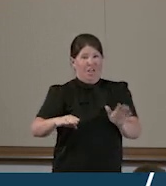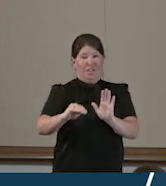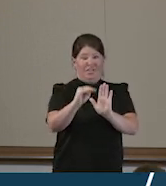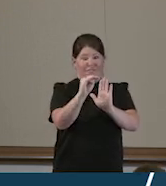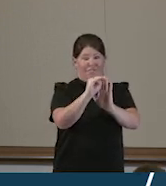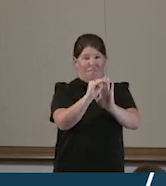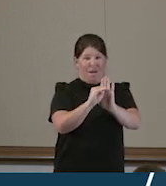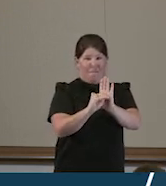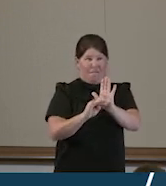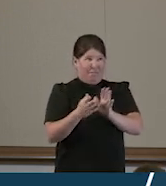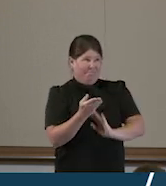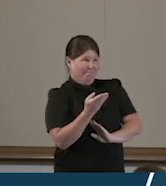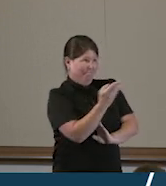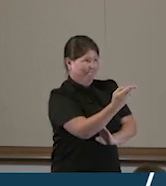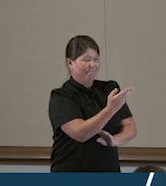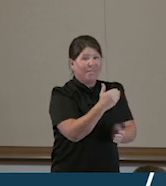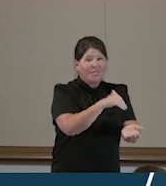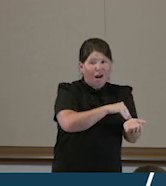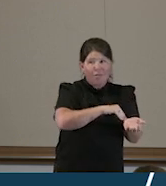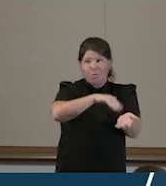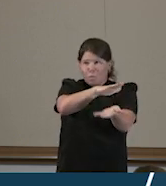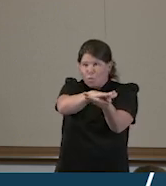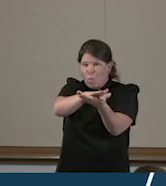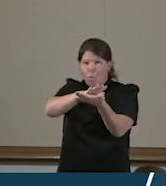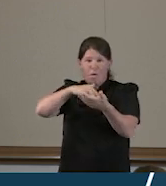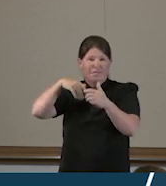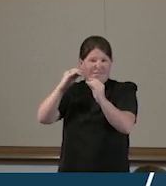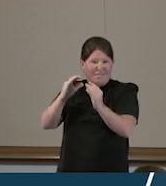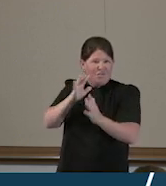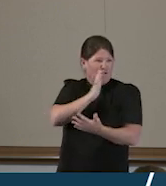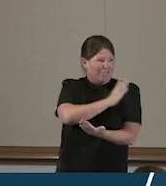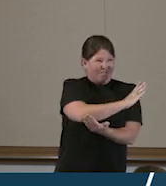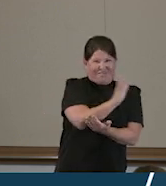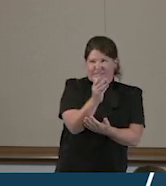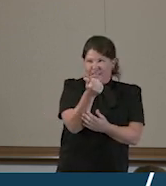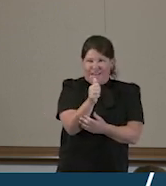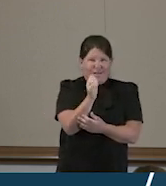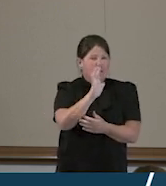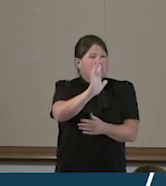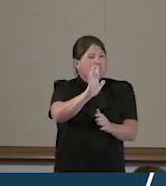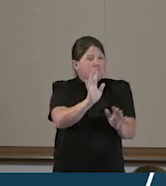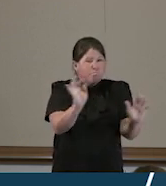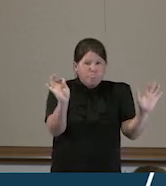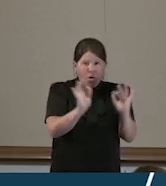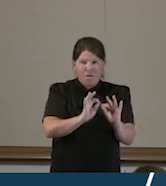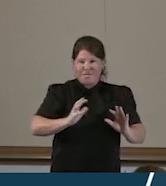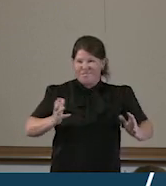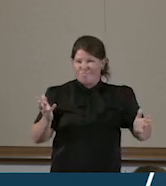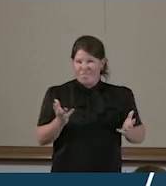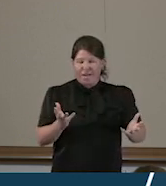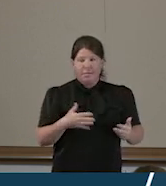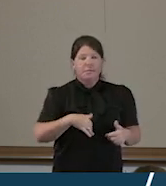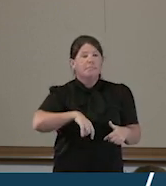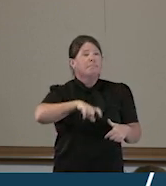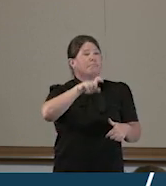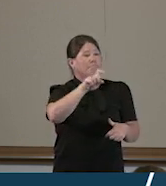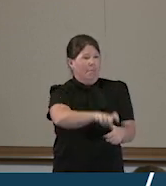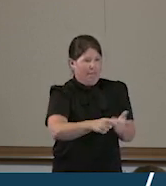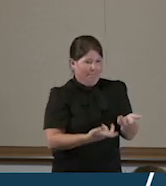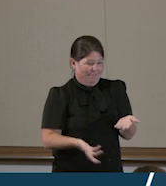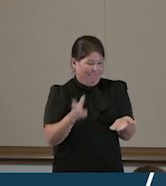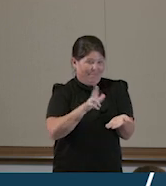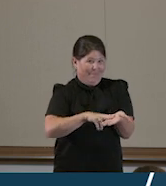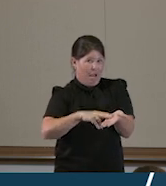the doctor, the teacher, the school district, whatever the case is, right? You have to have it signed, witnessed, and